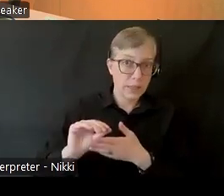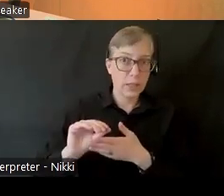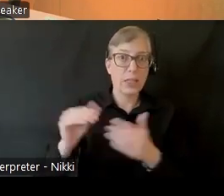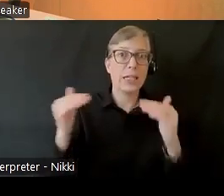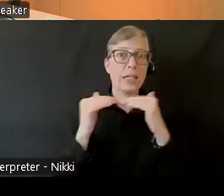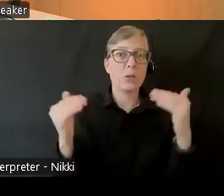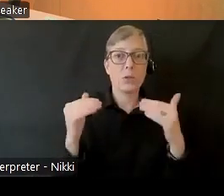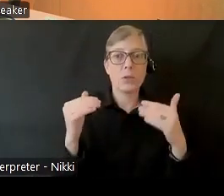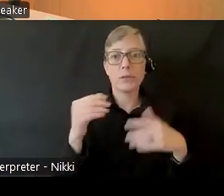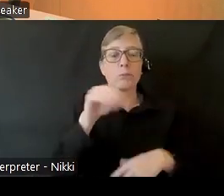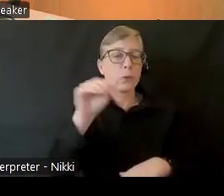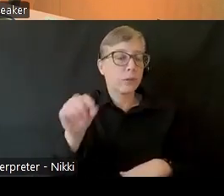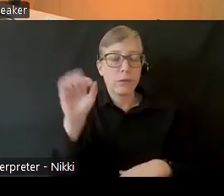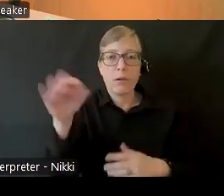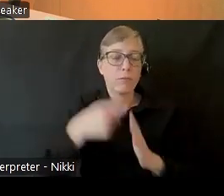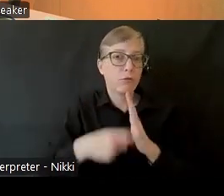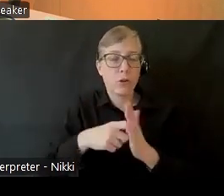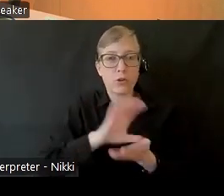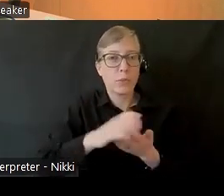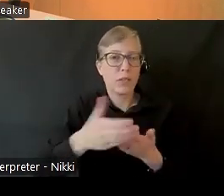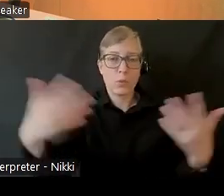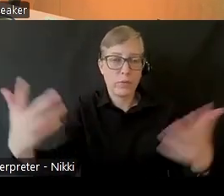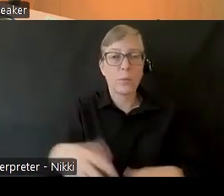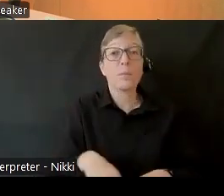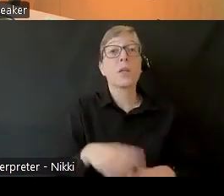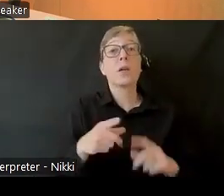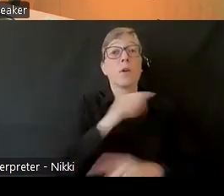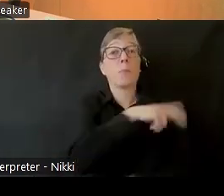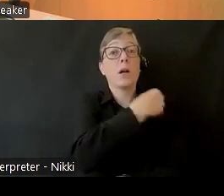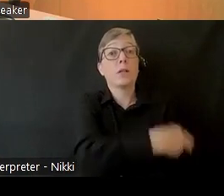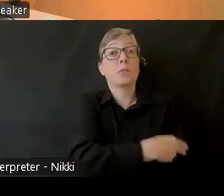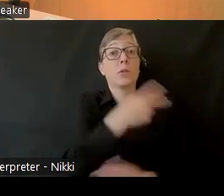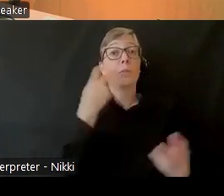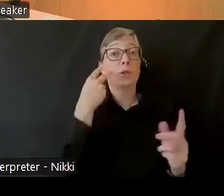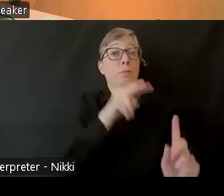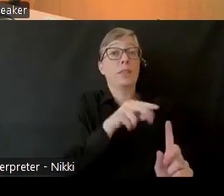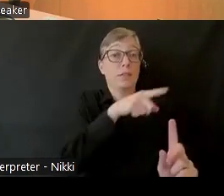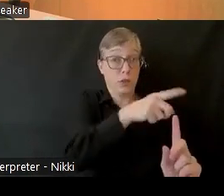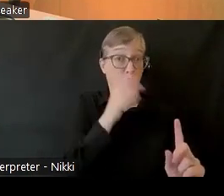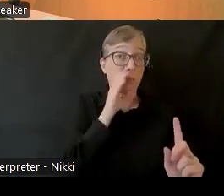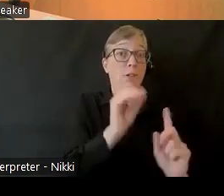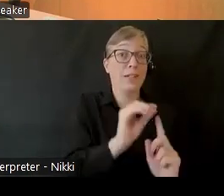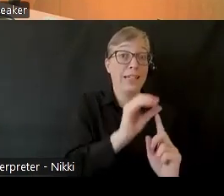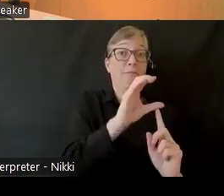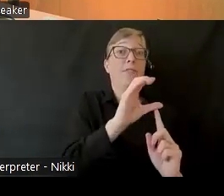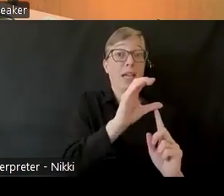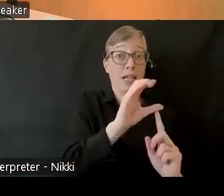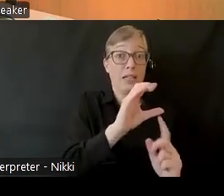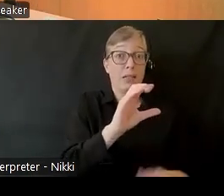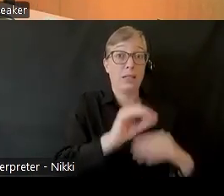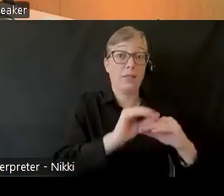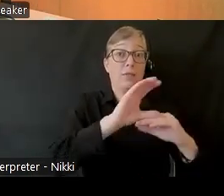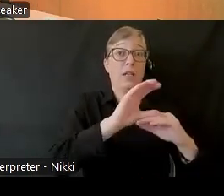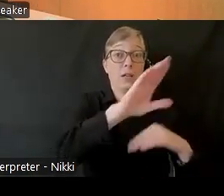amounts, whatever that you have. So from the hospital perspective, you're gonna inflate the charge amounts, right? To ensure